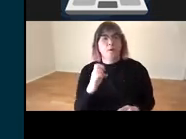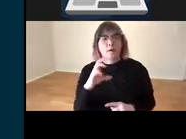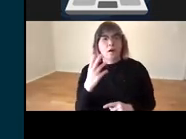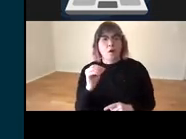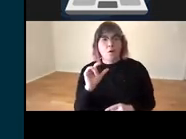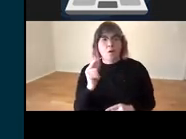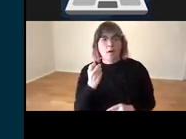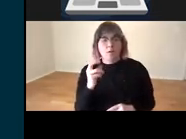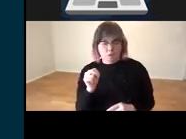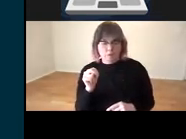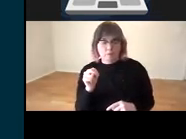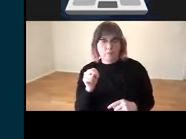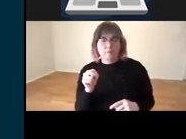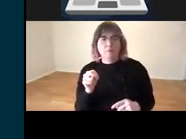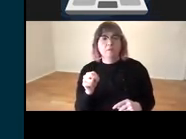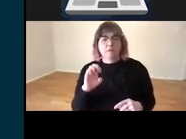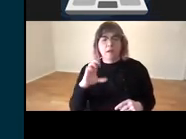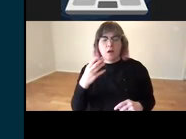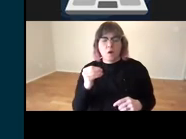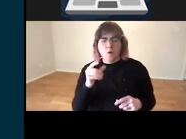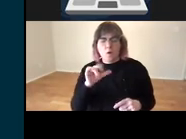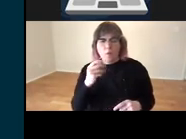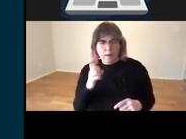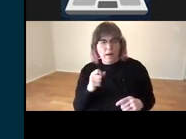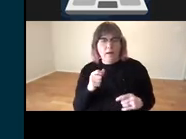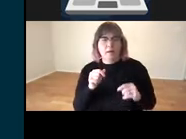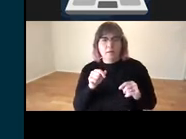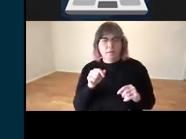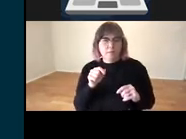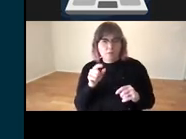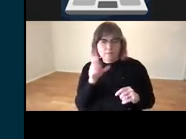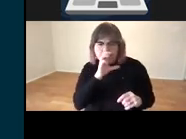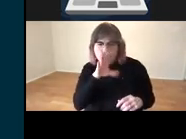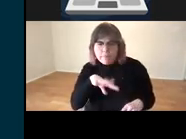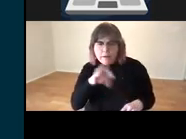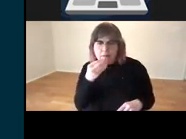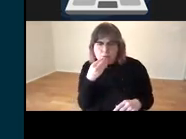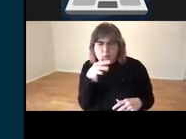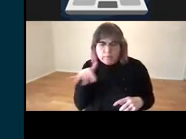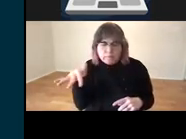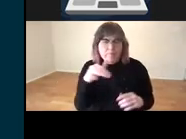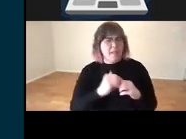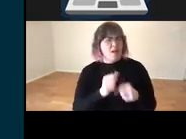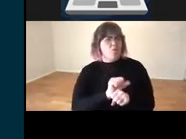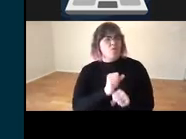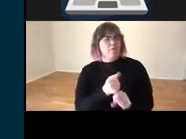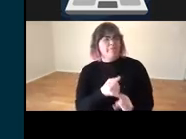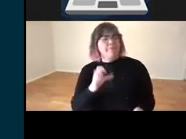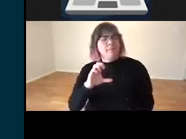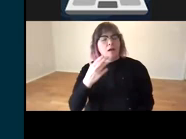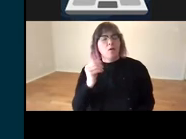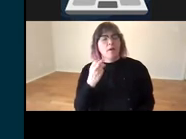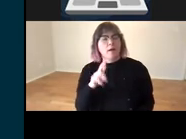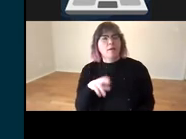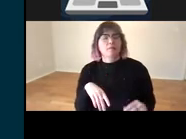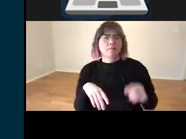echolocation. So they need to be able to echolocate, to forage and navigate in the marine environment. And so how this works is Echolocators like